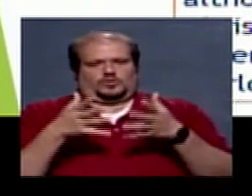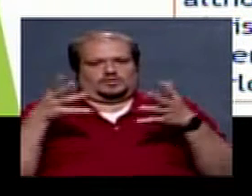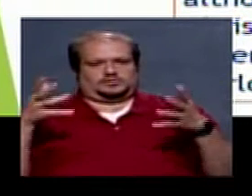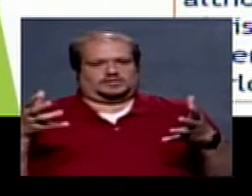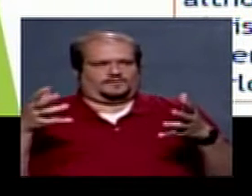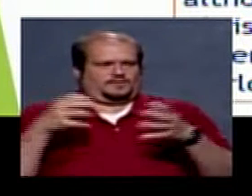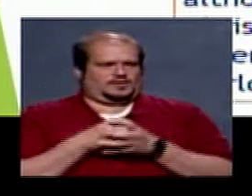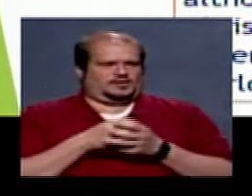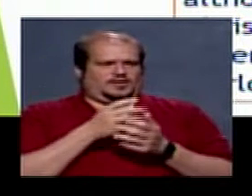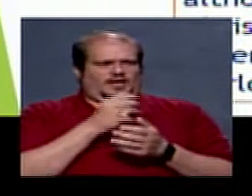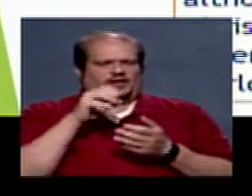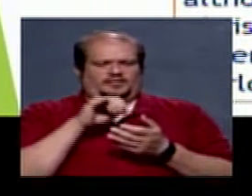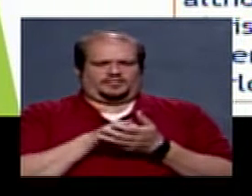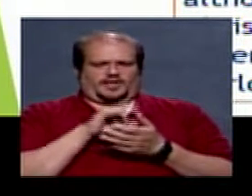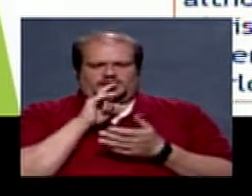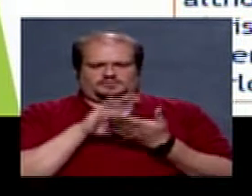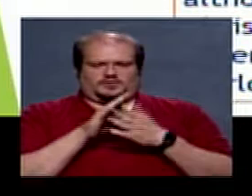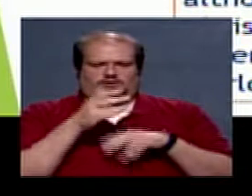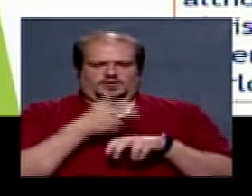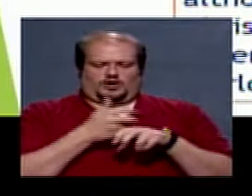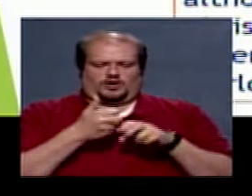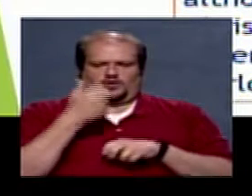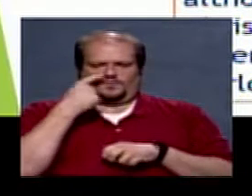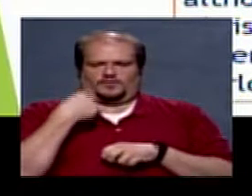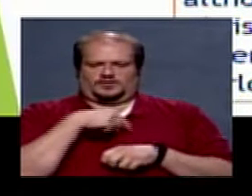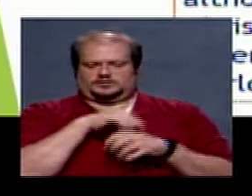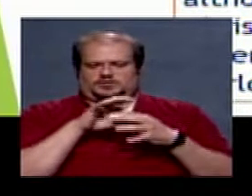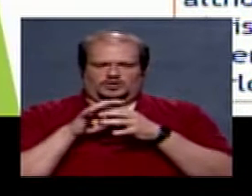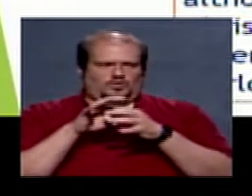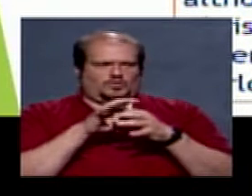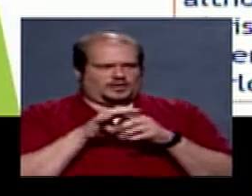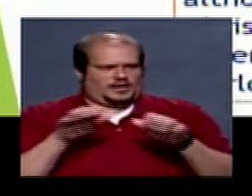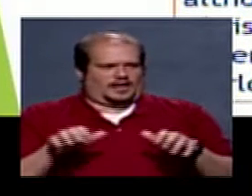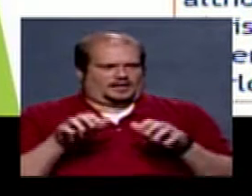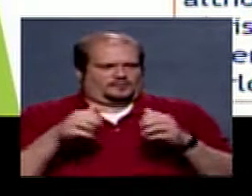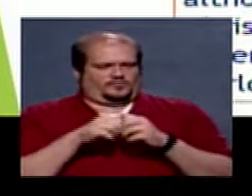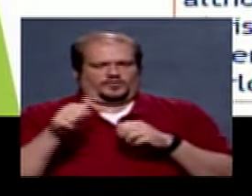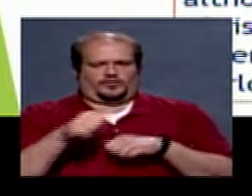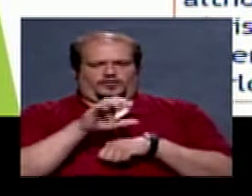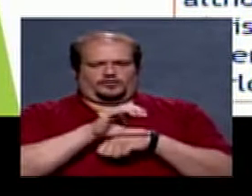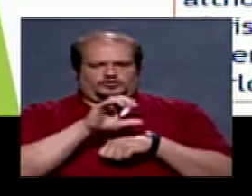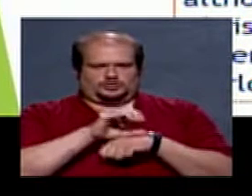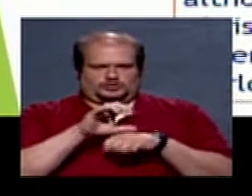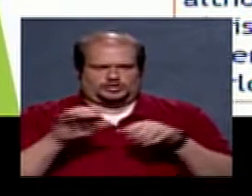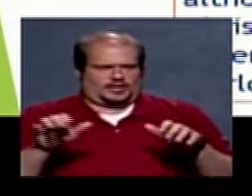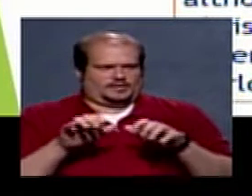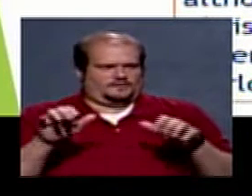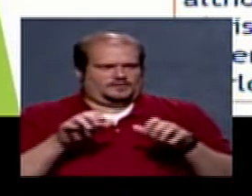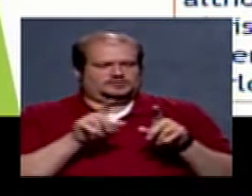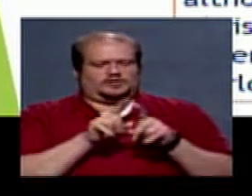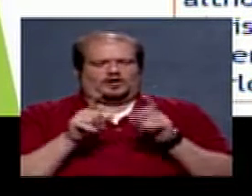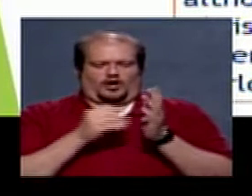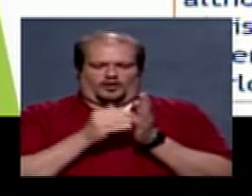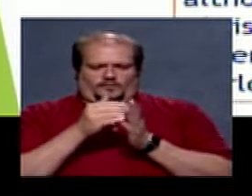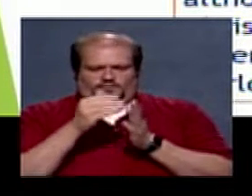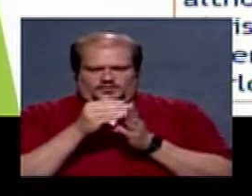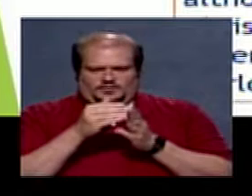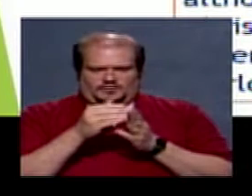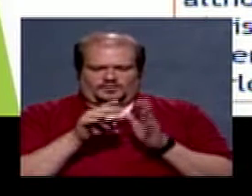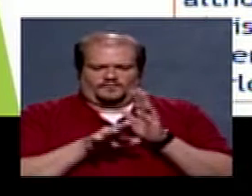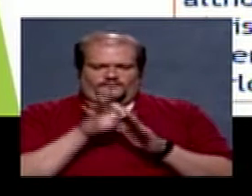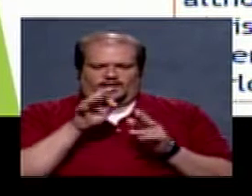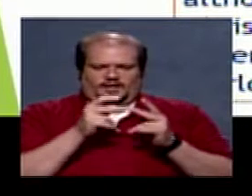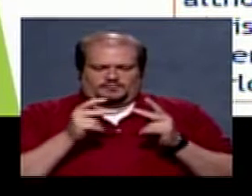significantly, and it is getting harder for us to coordinate our activities with the church activities, and often have been renting